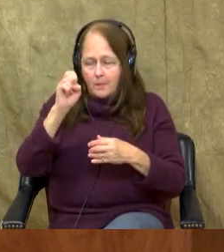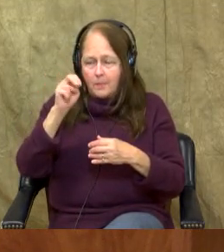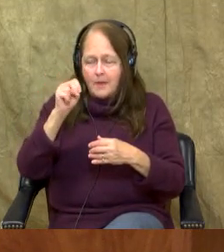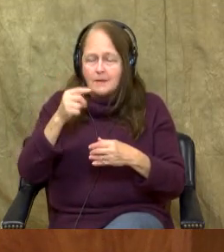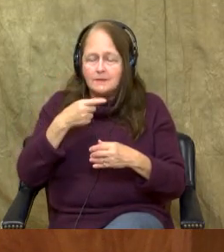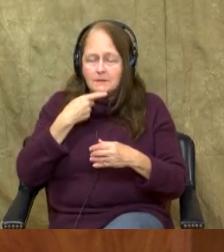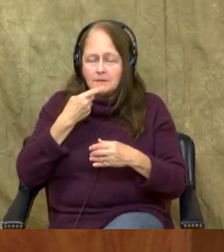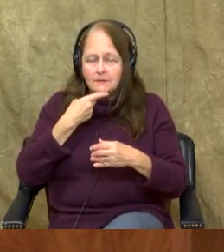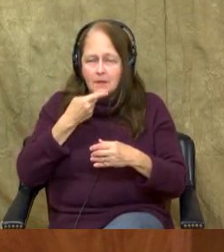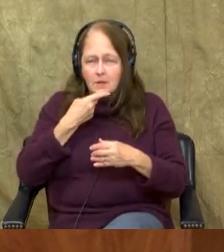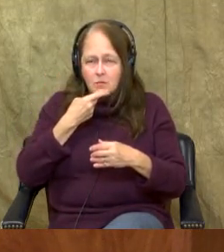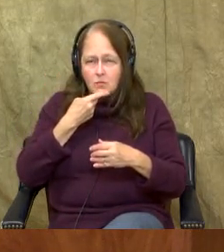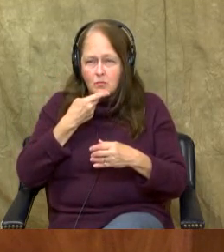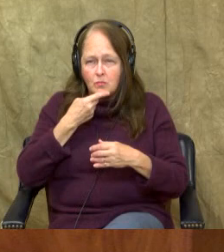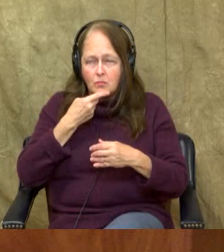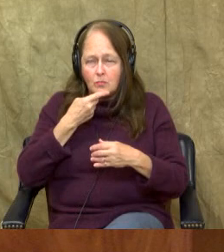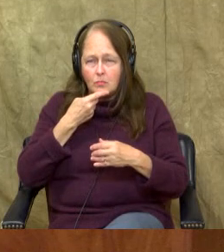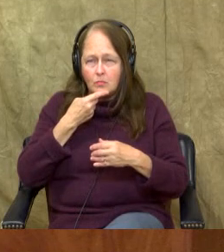stated